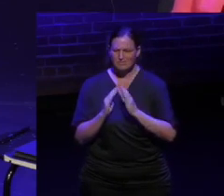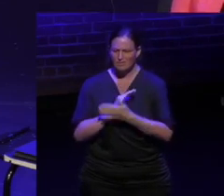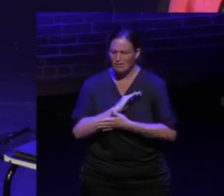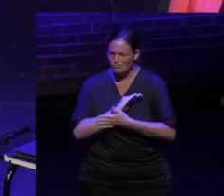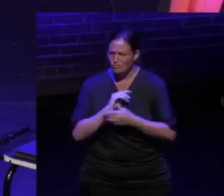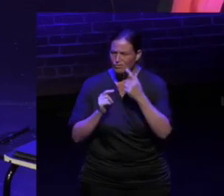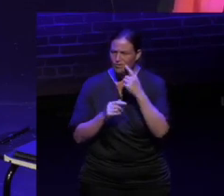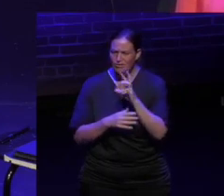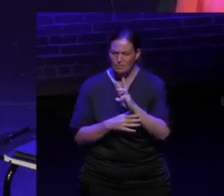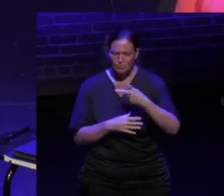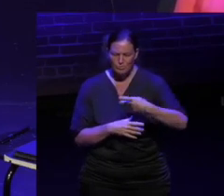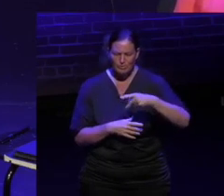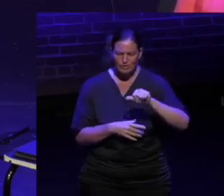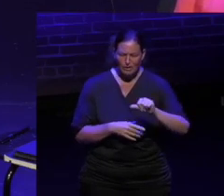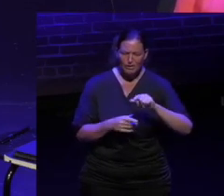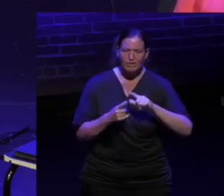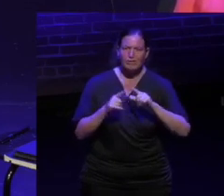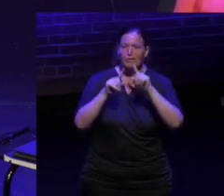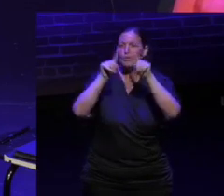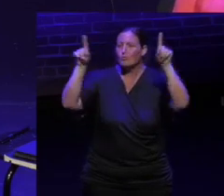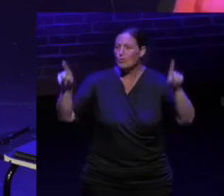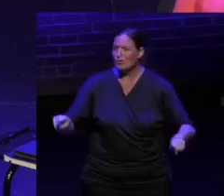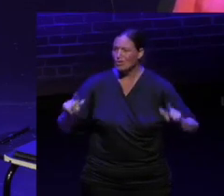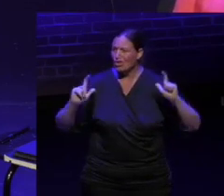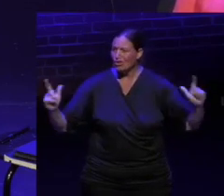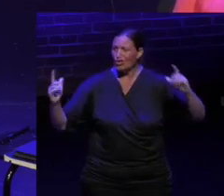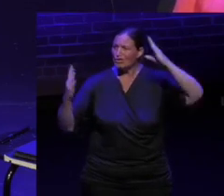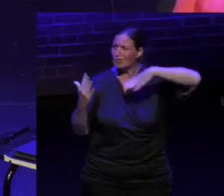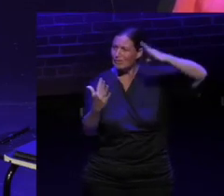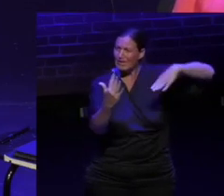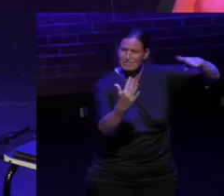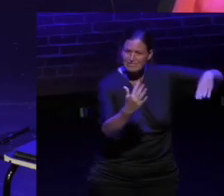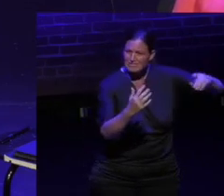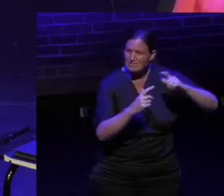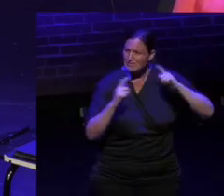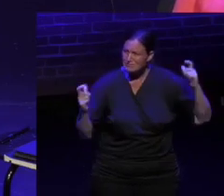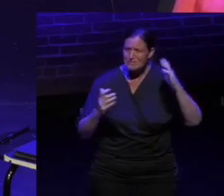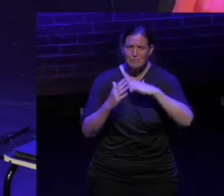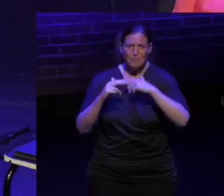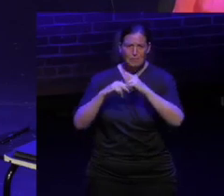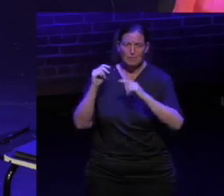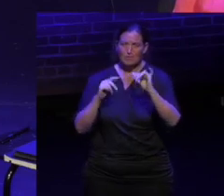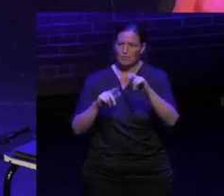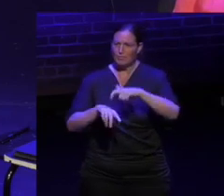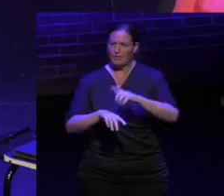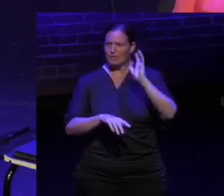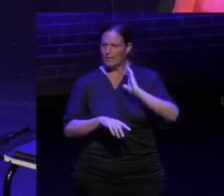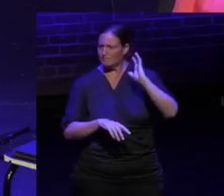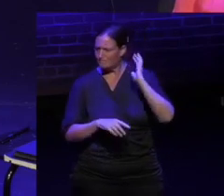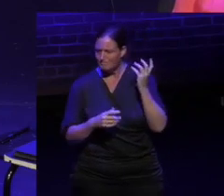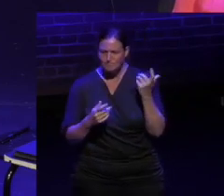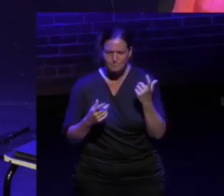incredible WPA projects, the murals that you see in some of those buildings from that era. Think